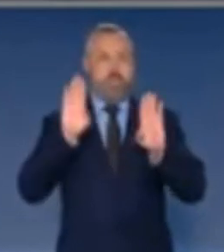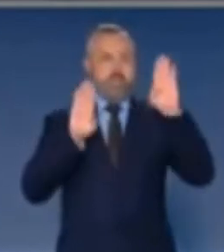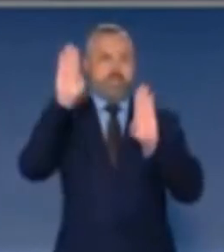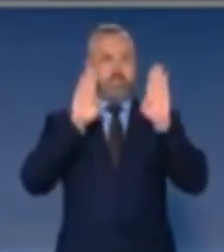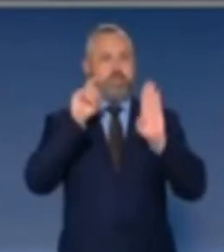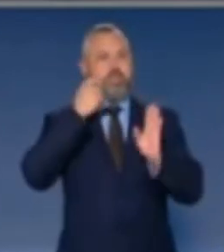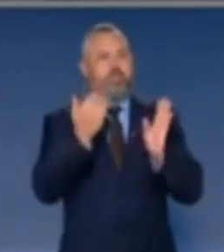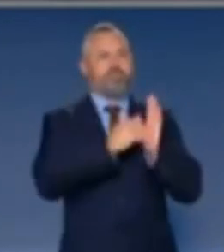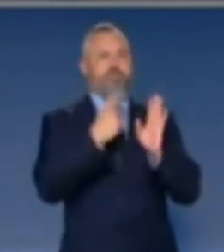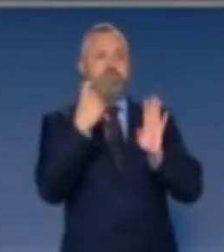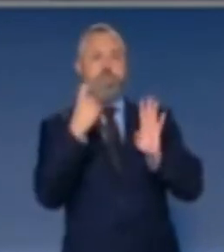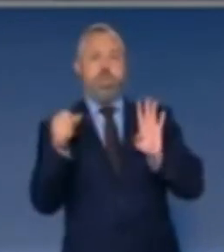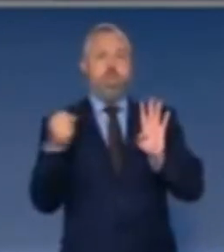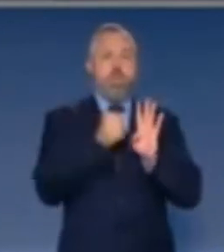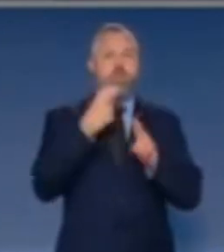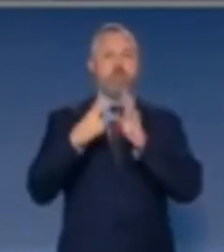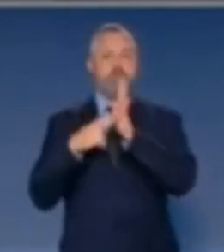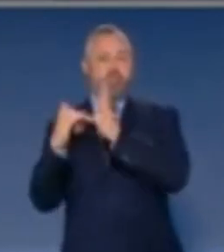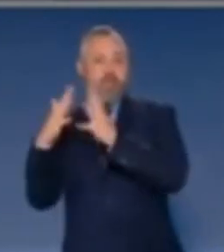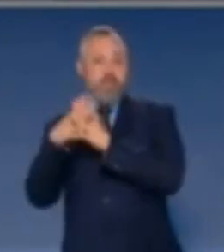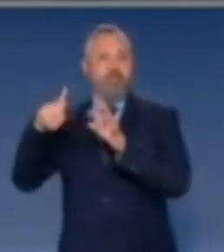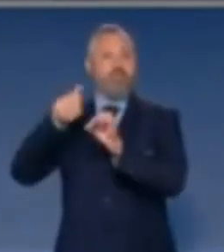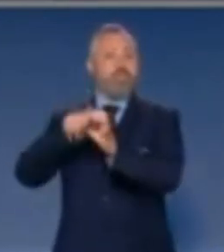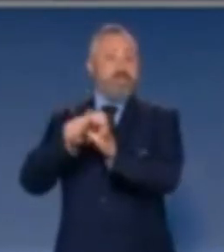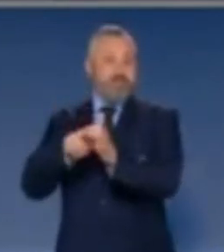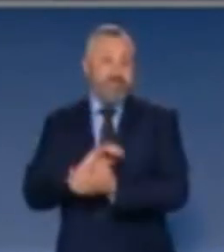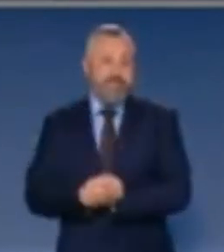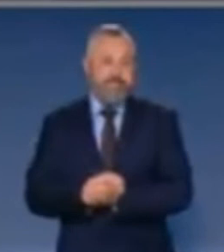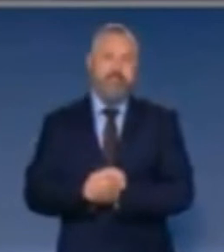provider for New South Wales and Queensland on top of HCA.